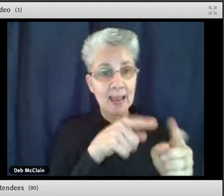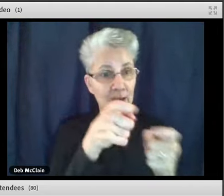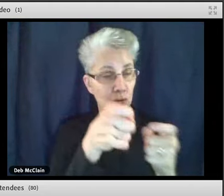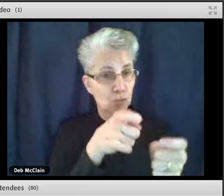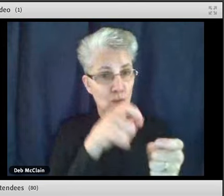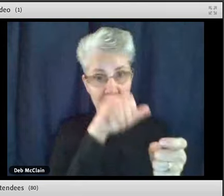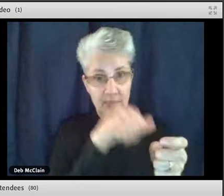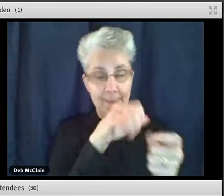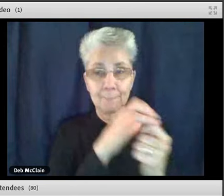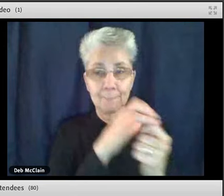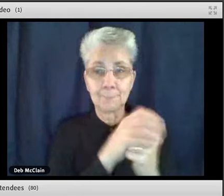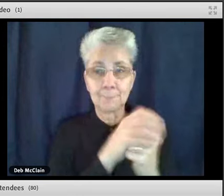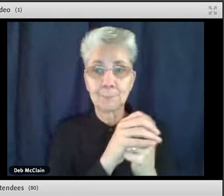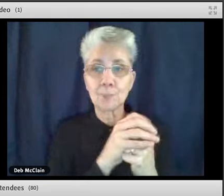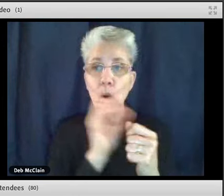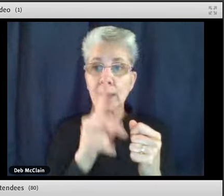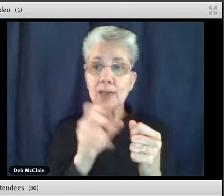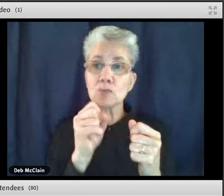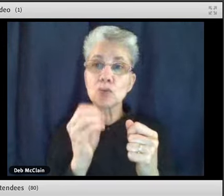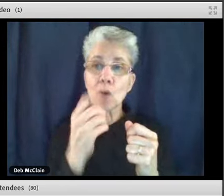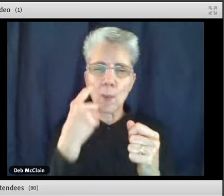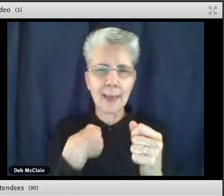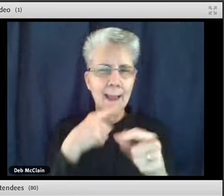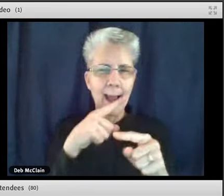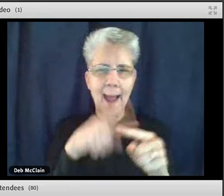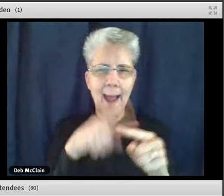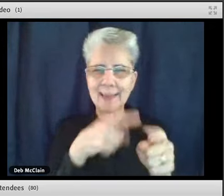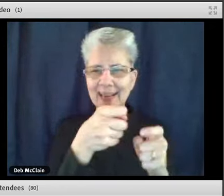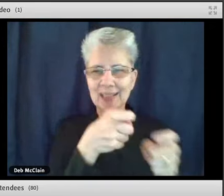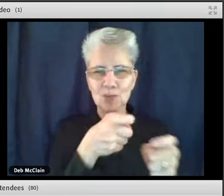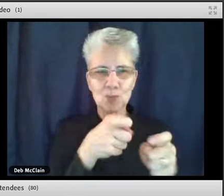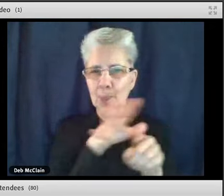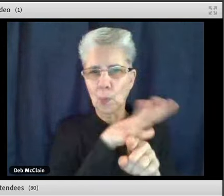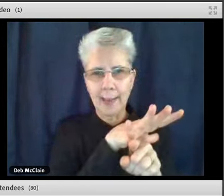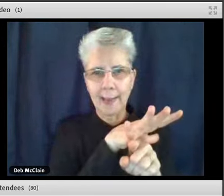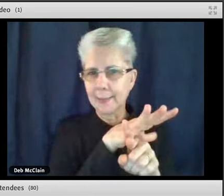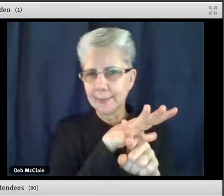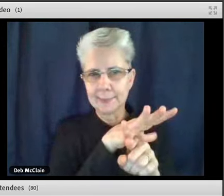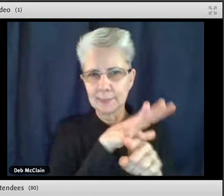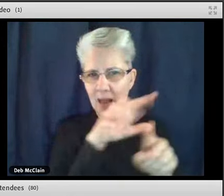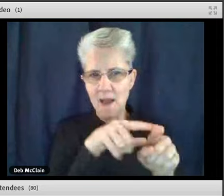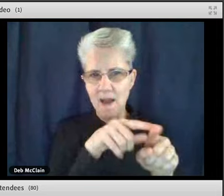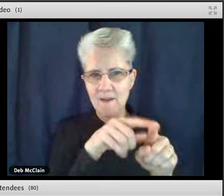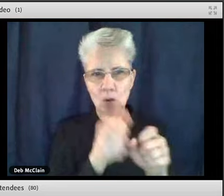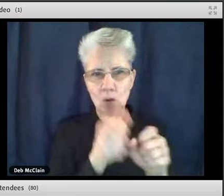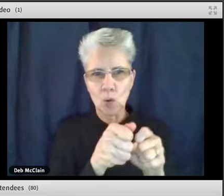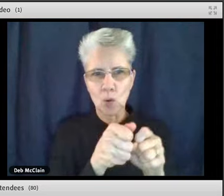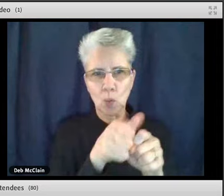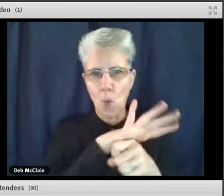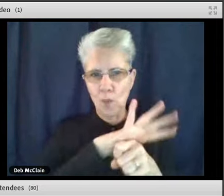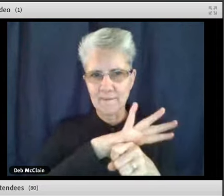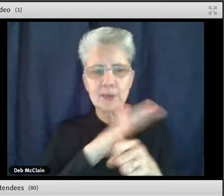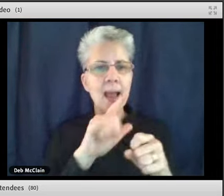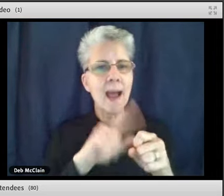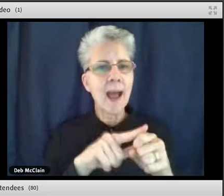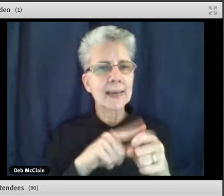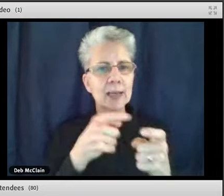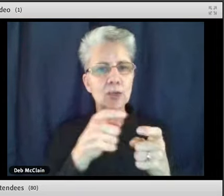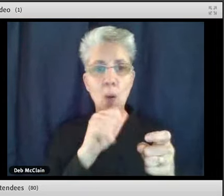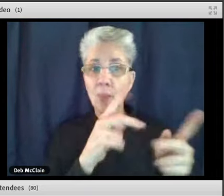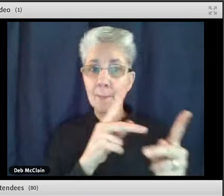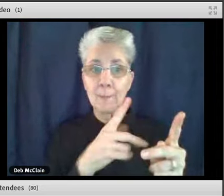But this is just kind of a very quick self-help exercise. You don't have to do a lot. And I think it just can help ease